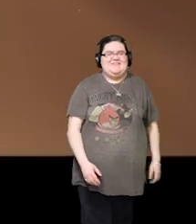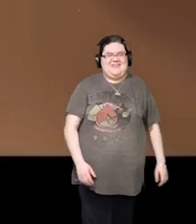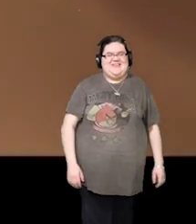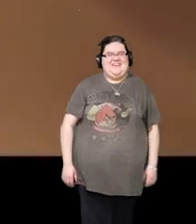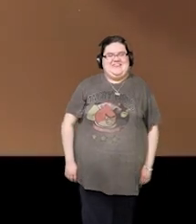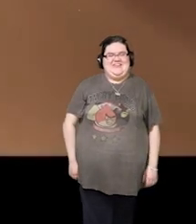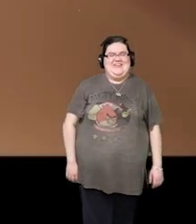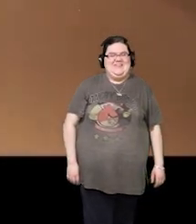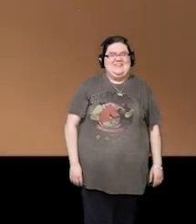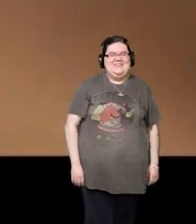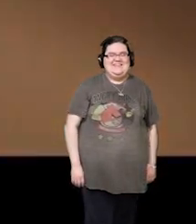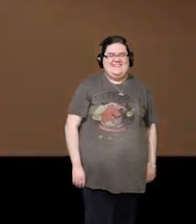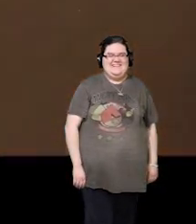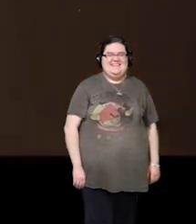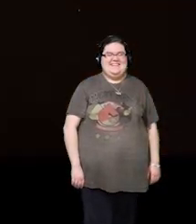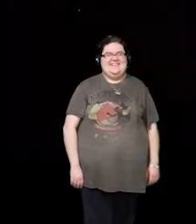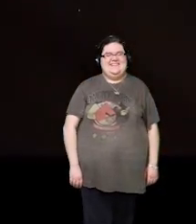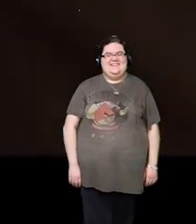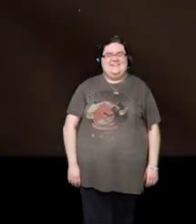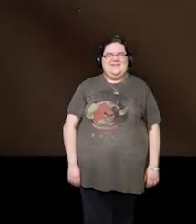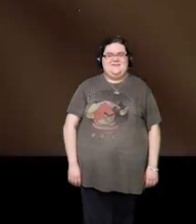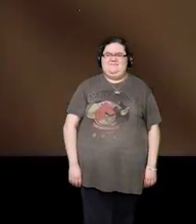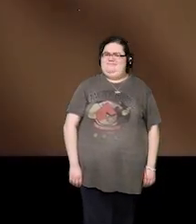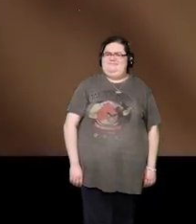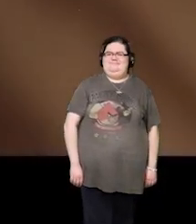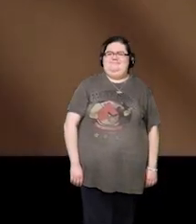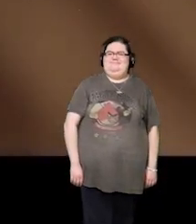This is a remake of this. You do what I'm just gonna do. Cover me.